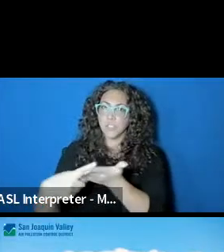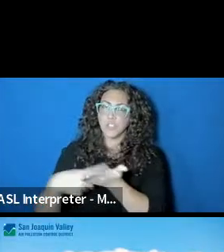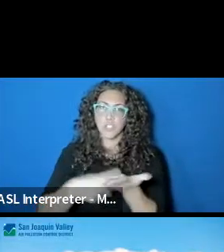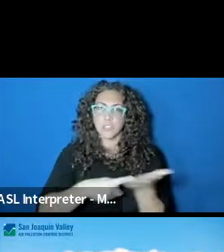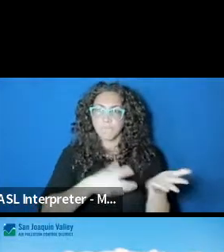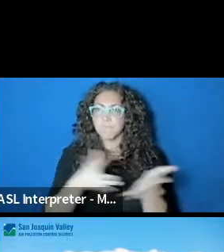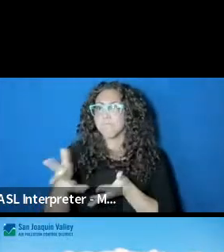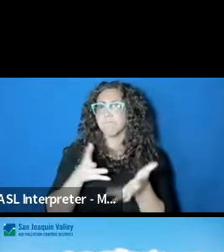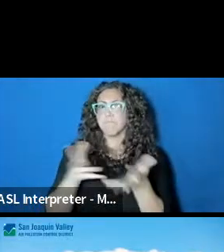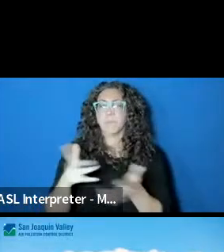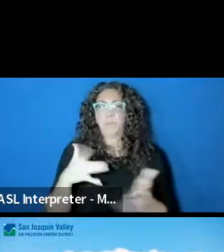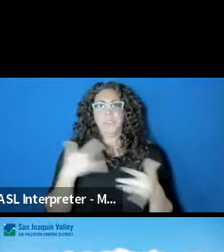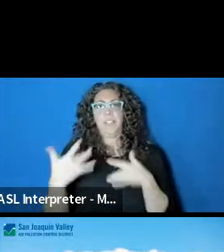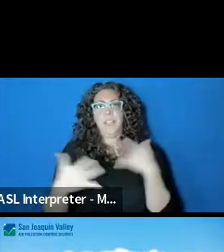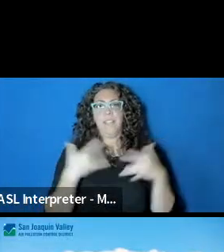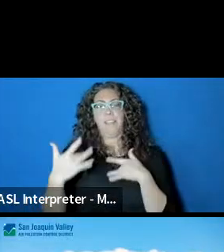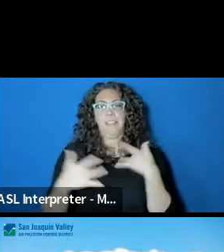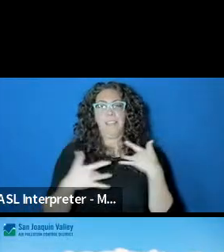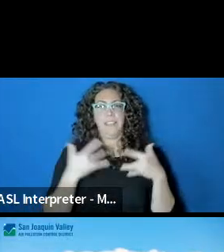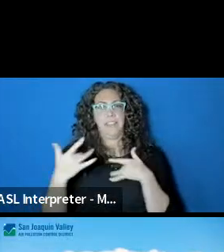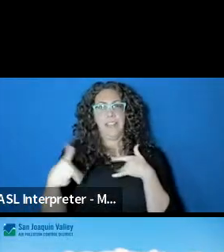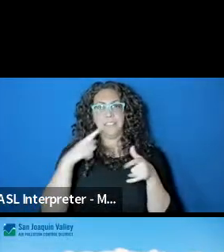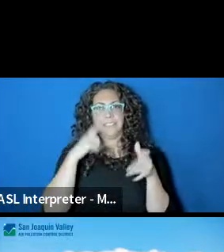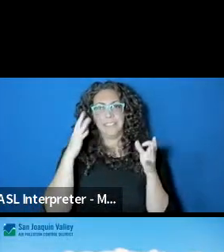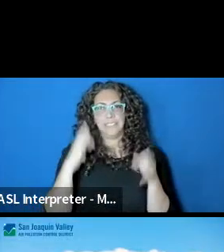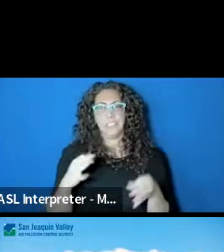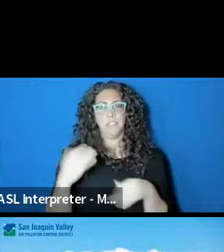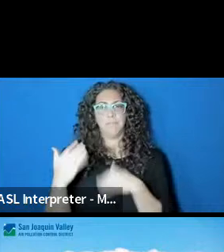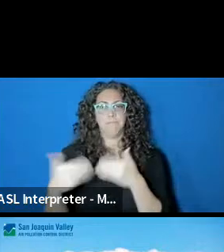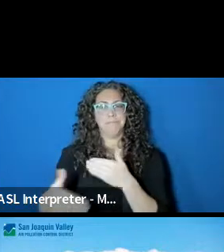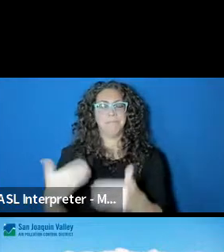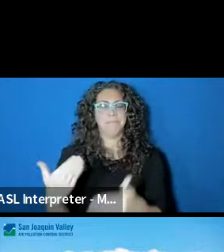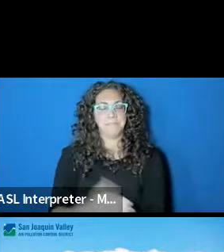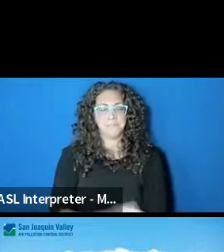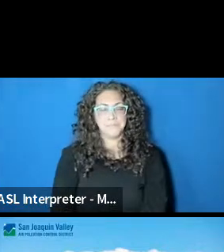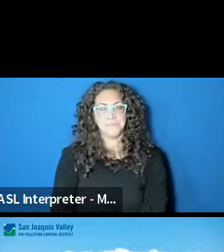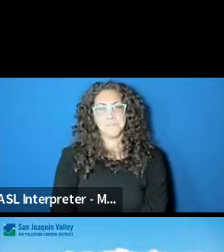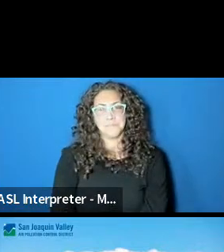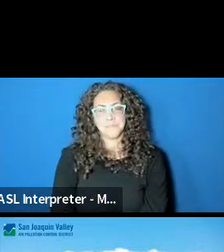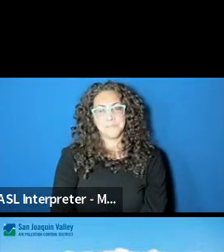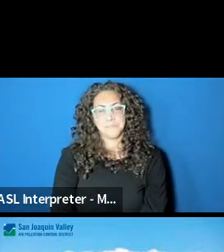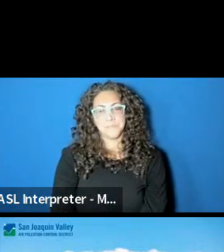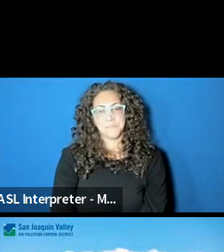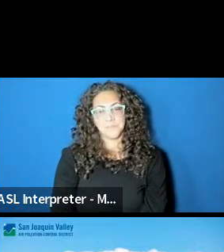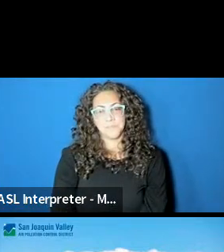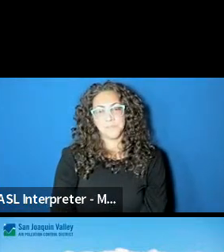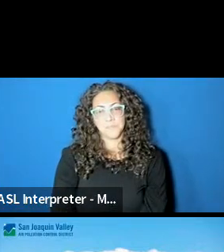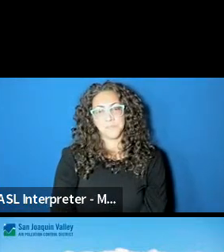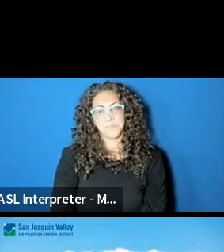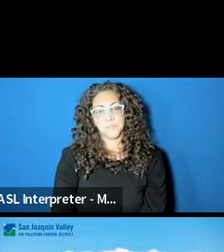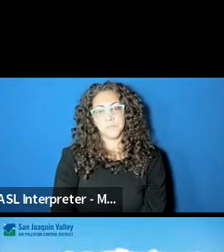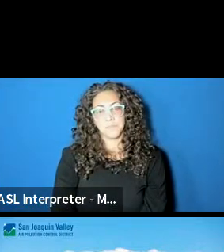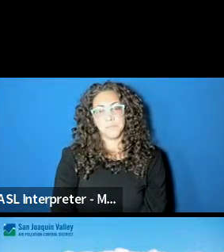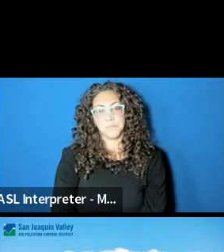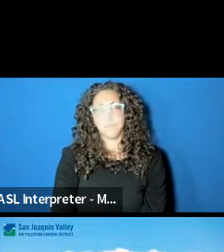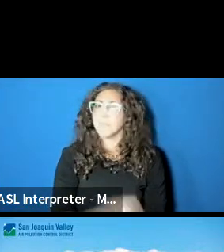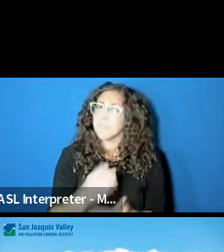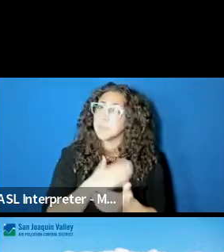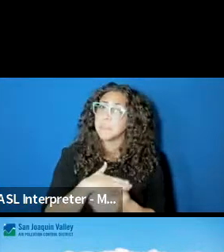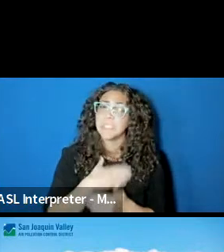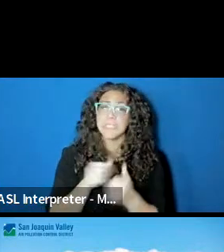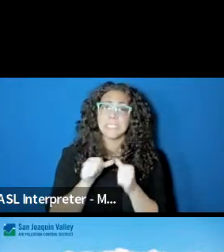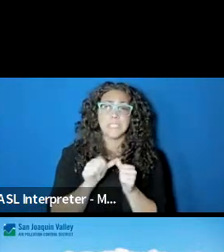keep this shared decision making momentum going for today and for future meetings. Love to see